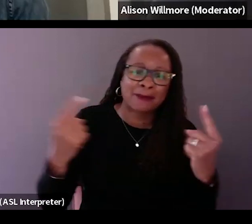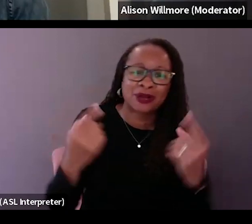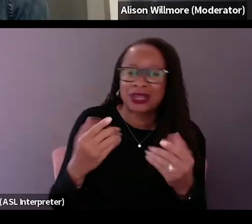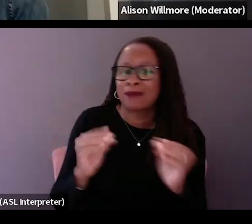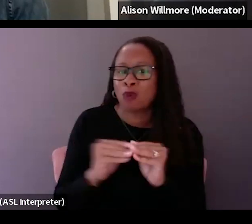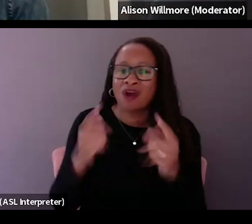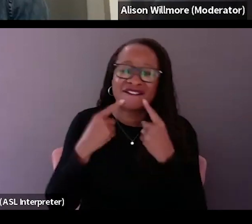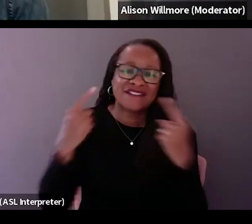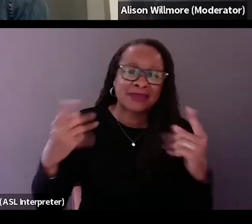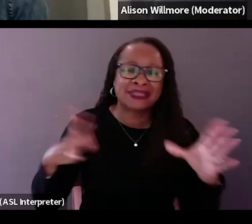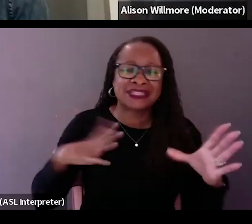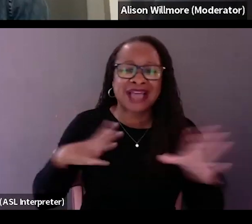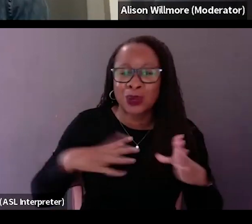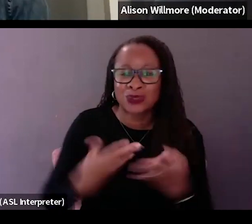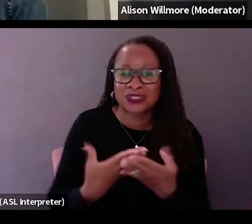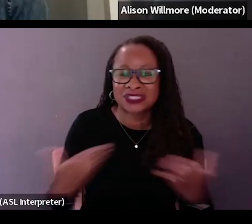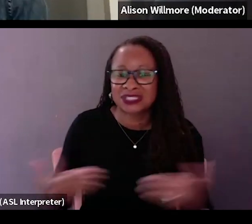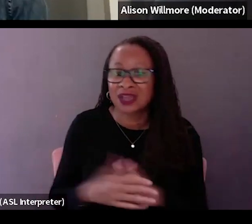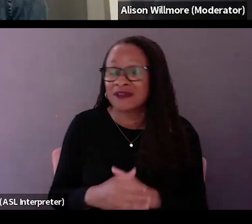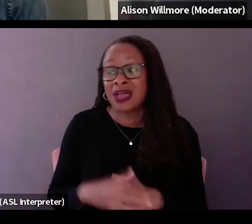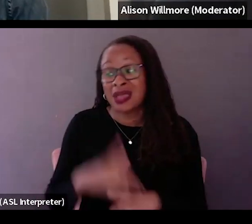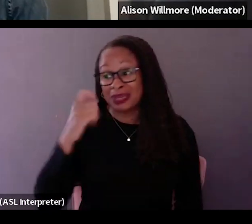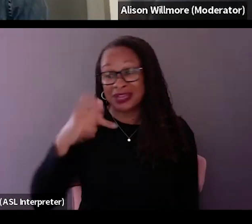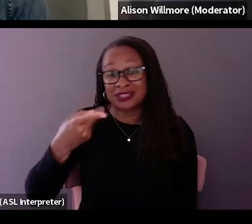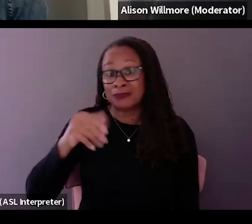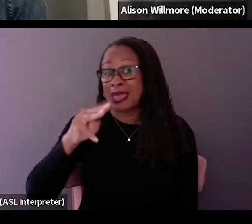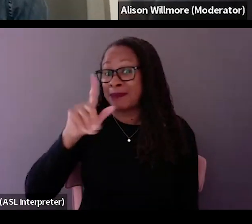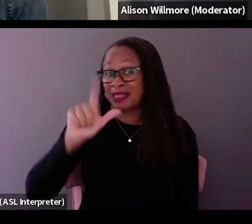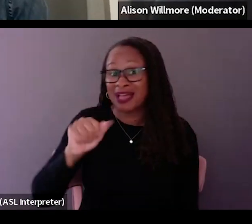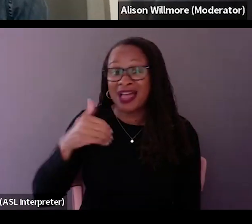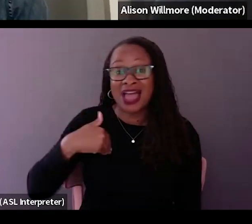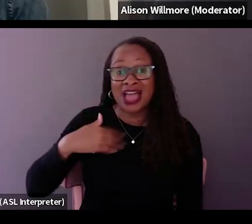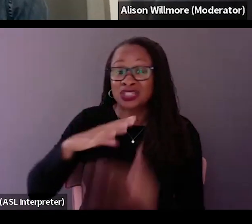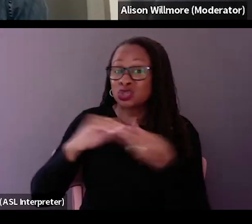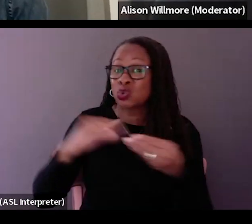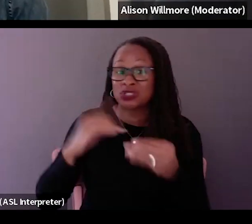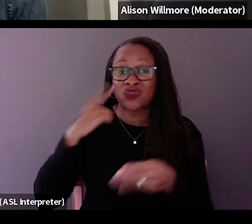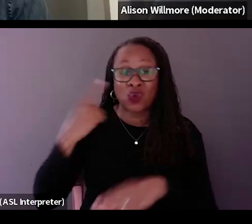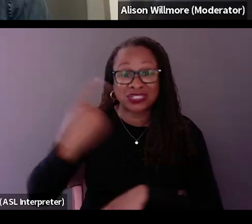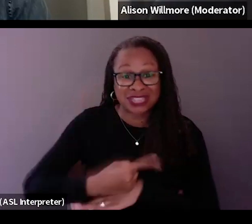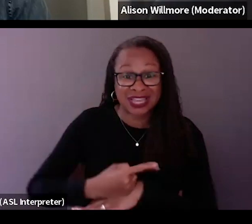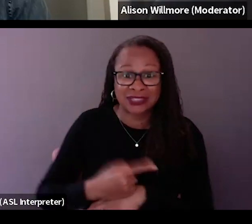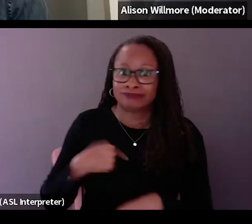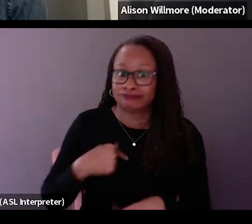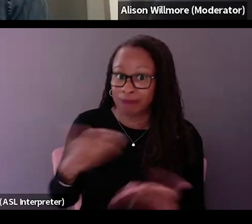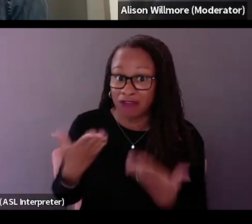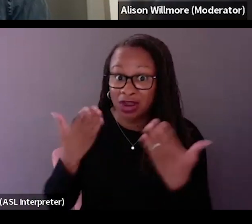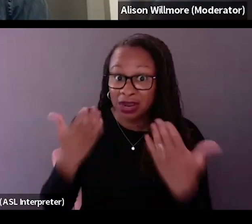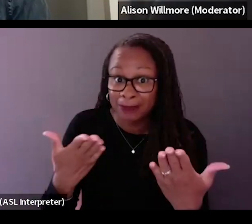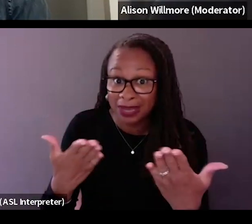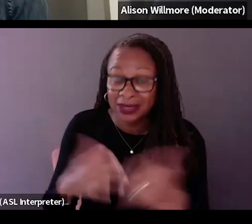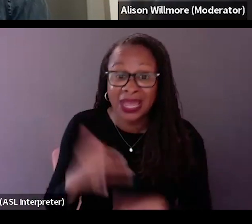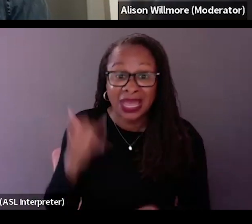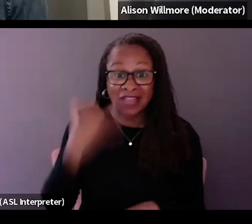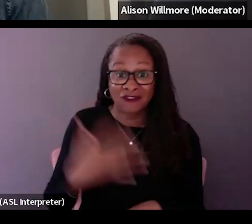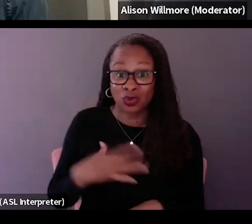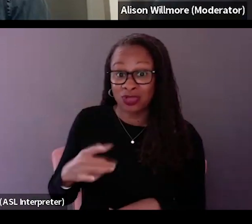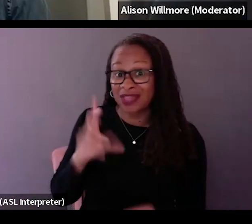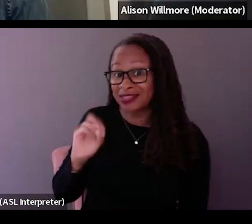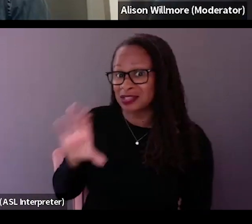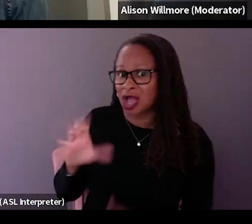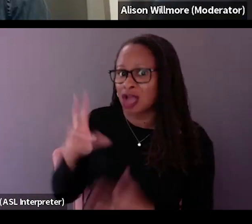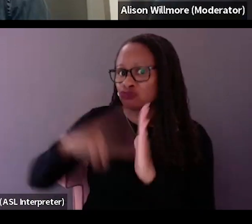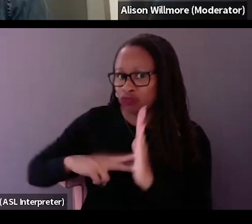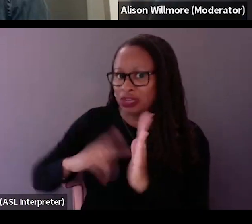for days. And I recommend anyone that liked the documentary read her memoir, which came out the same day. Because, you know, I think the